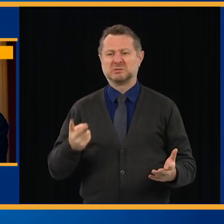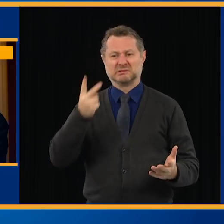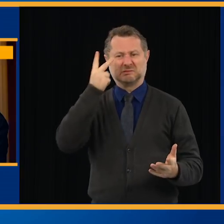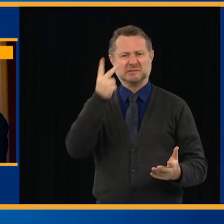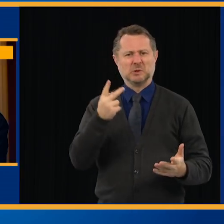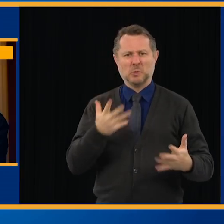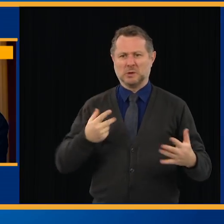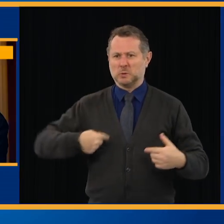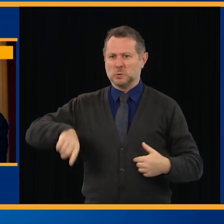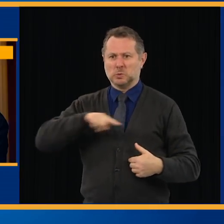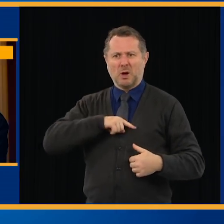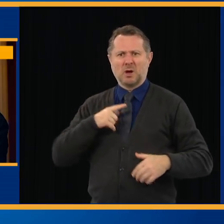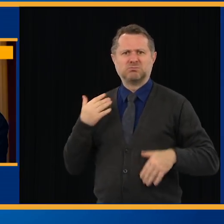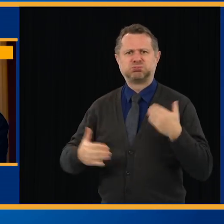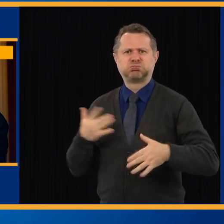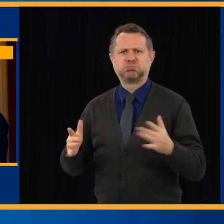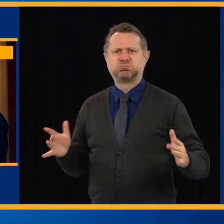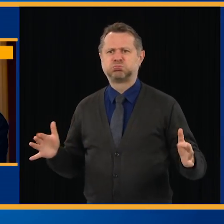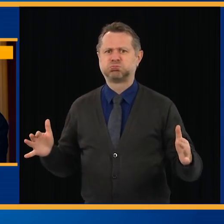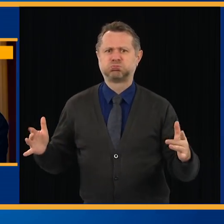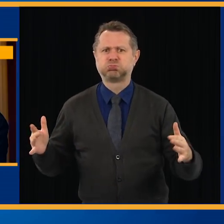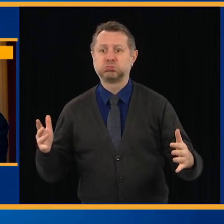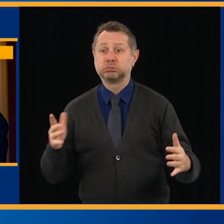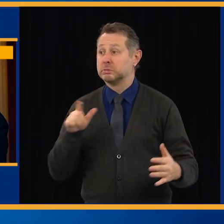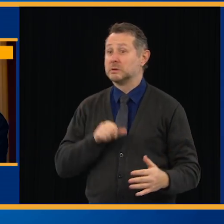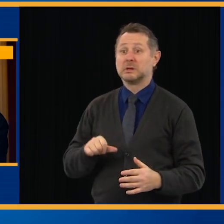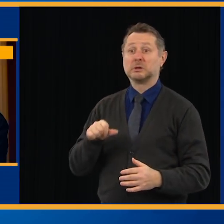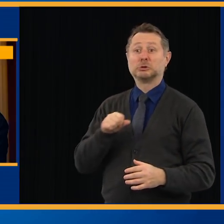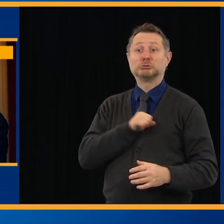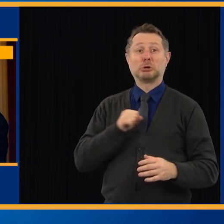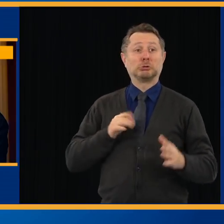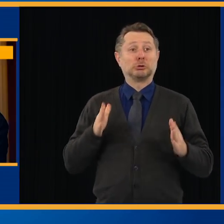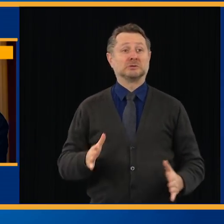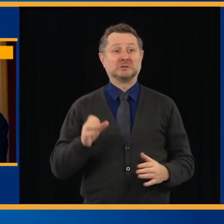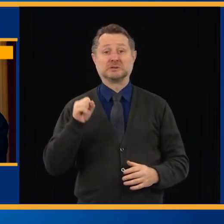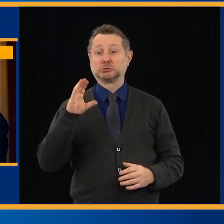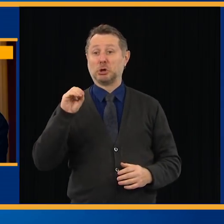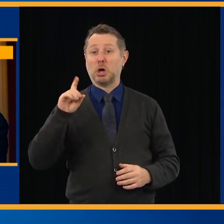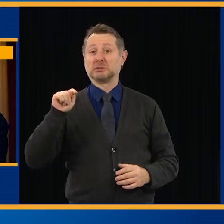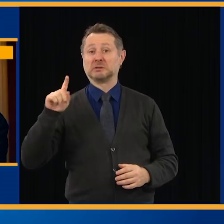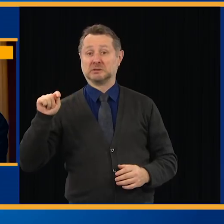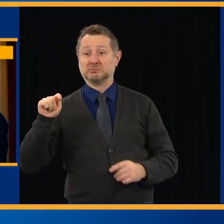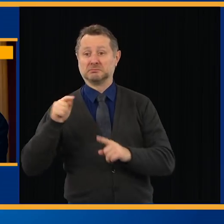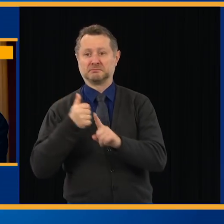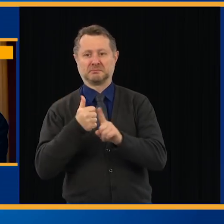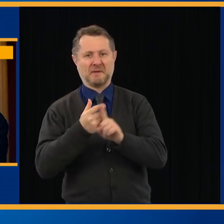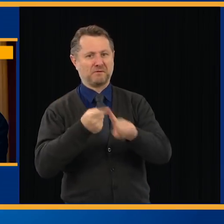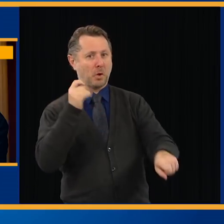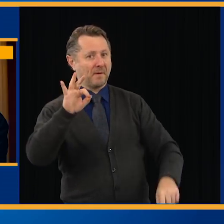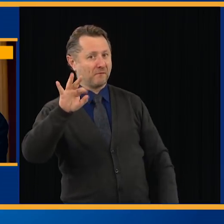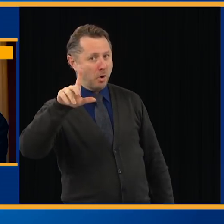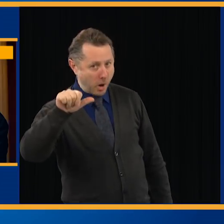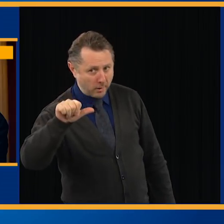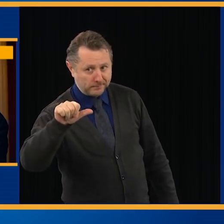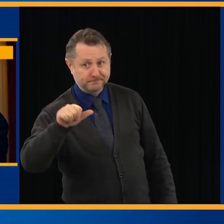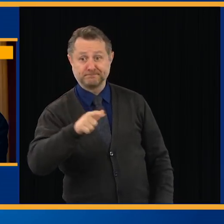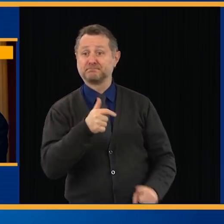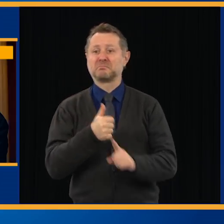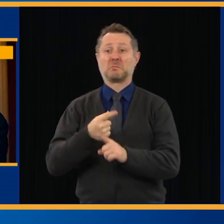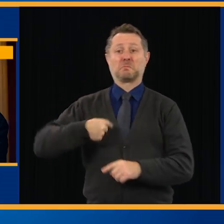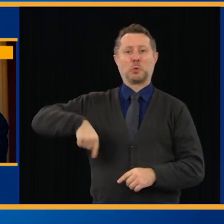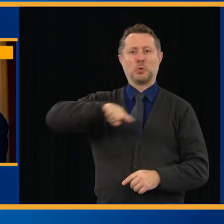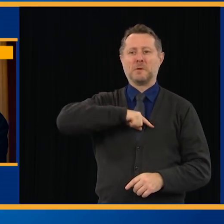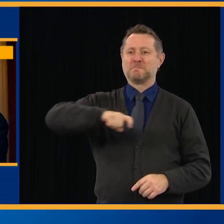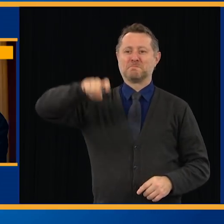troops. Senator Scott from Florida says we're supposed to bail them out. We versus them.